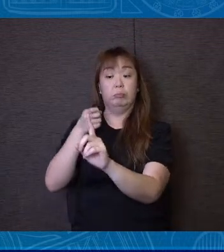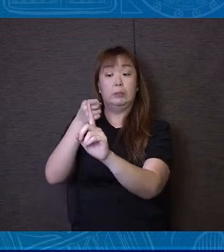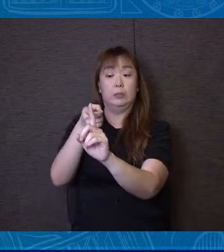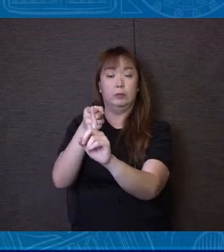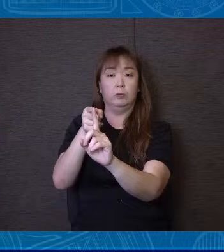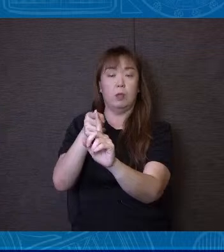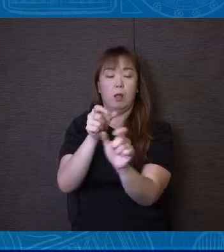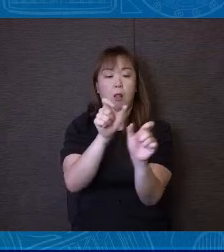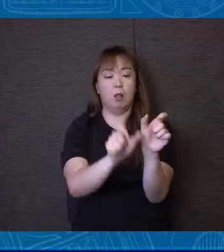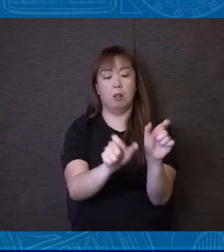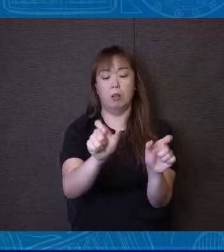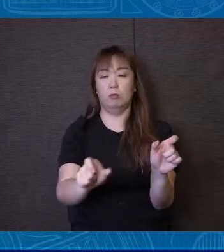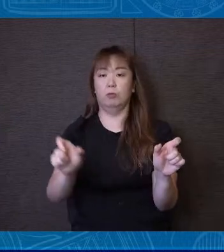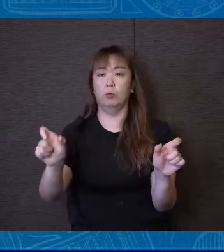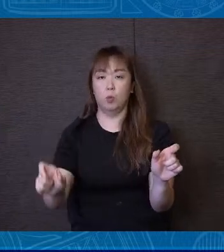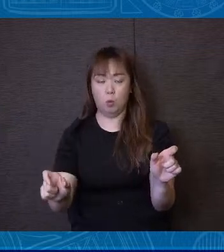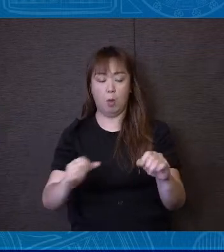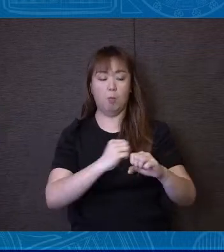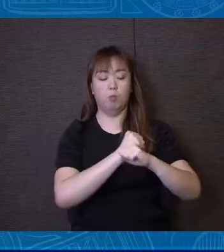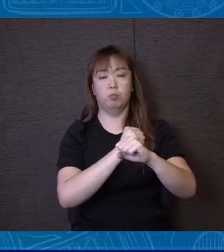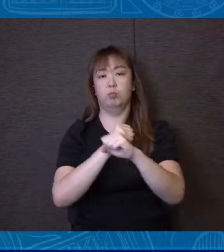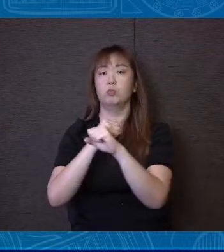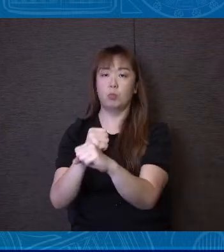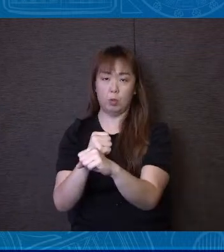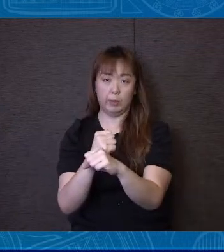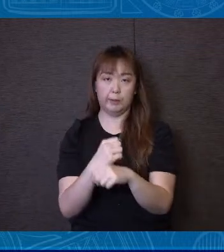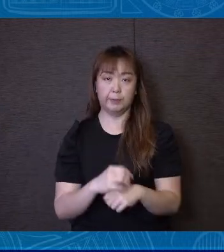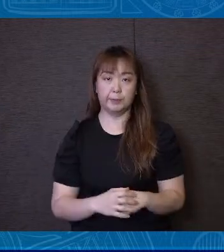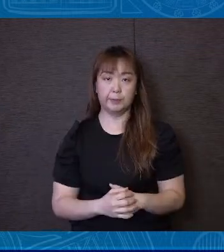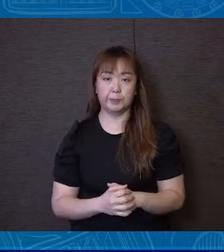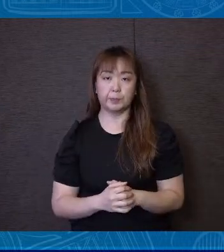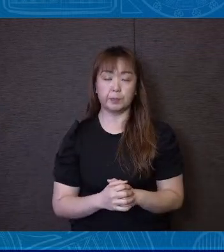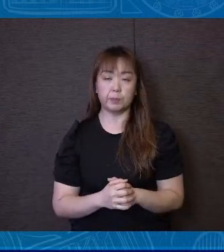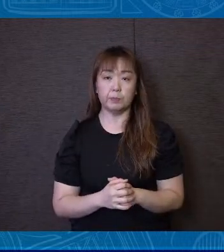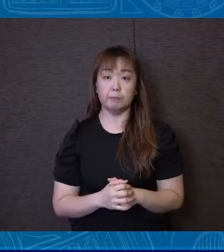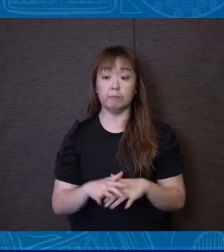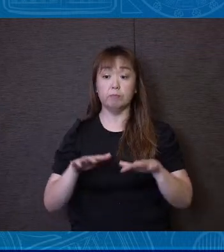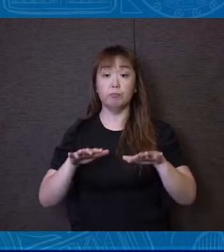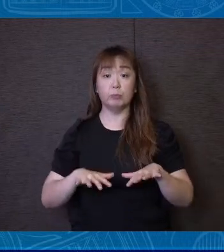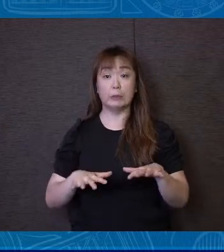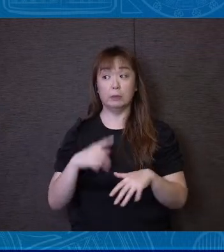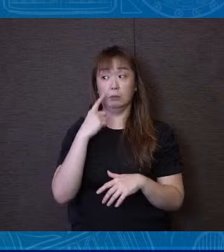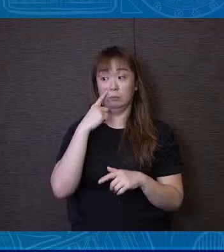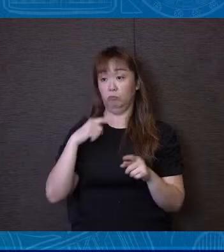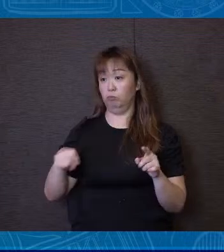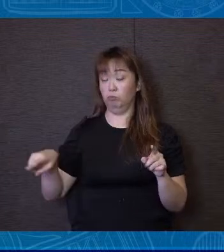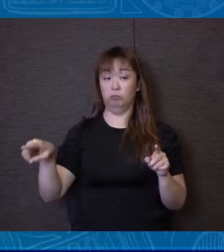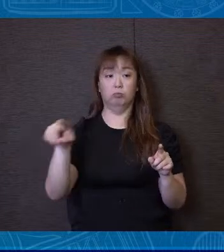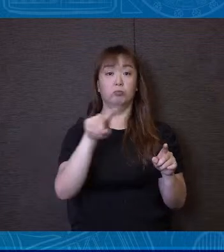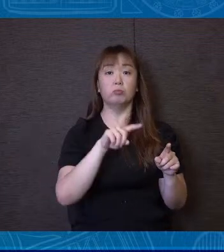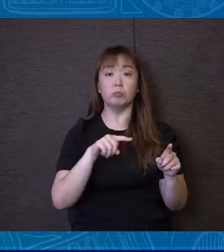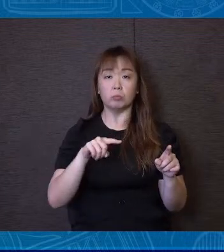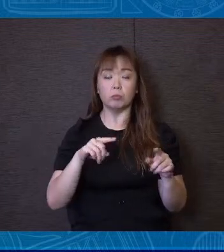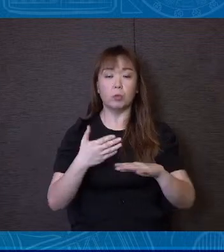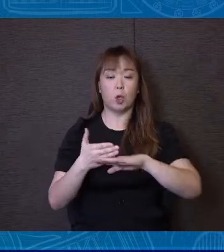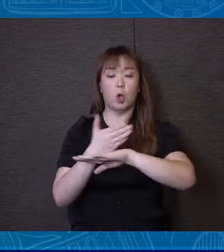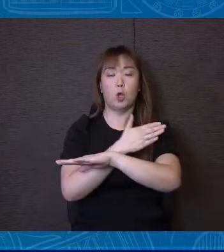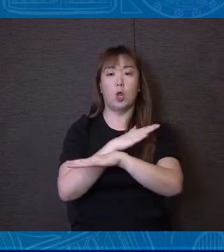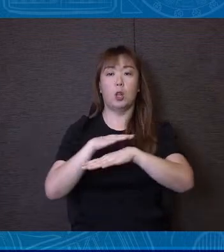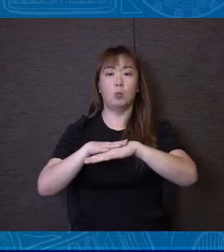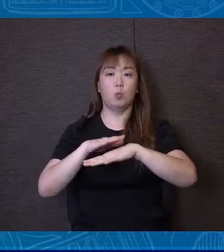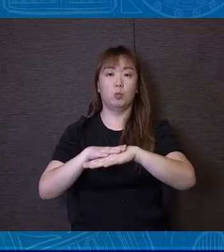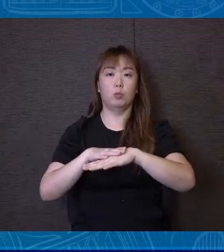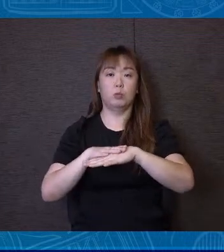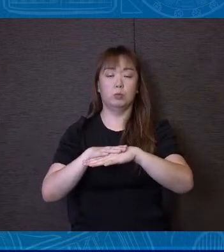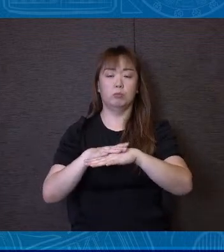on Earth is protected by an early warning system. Here we look at the entire early warning system value